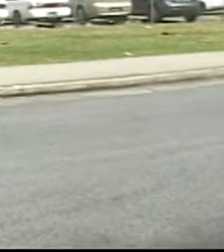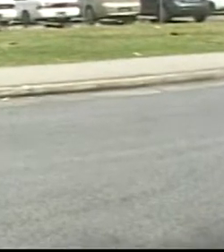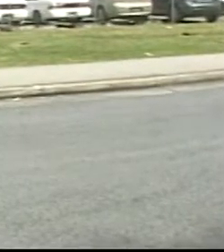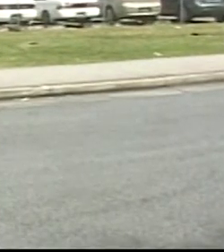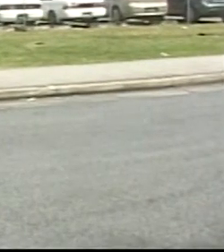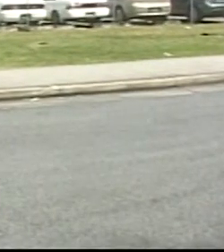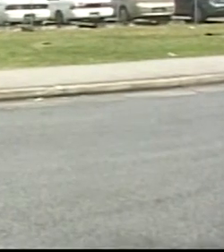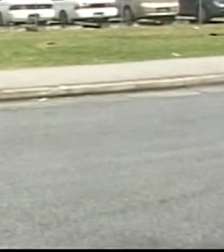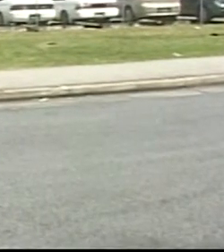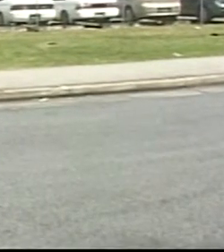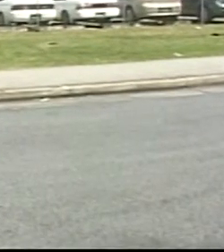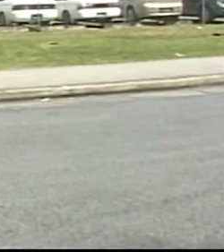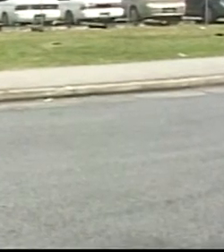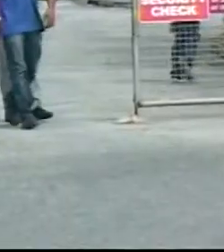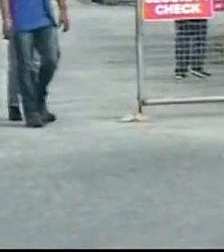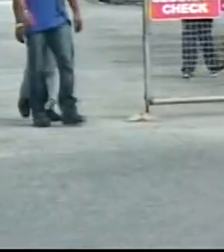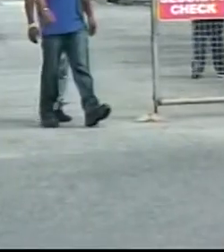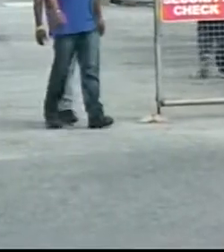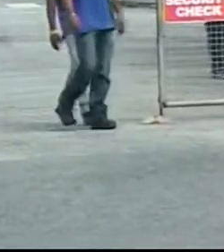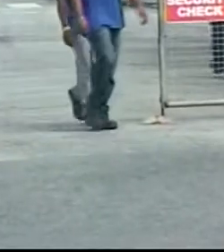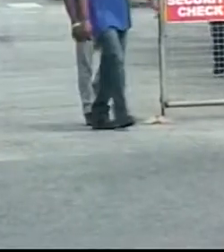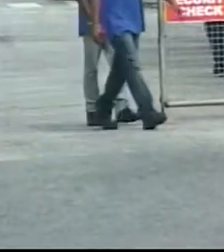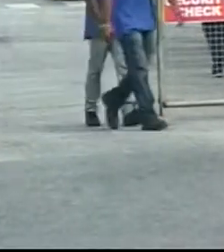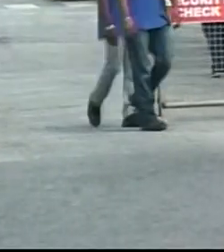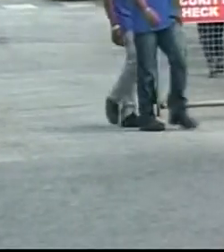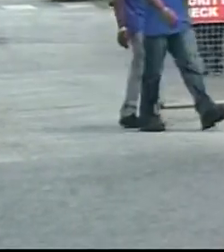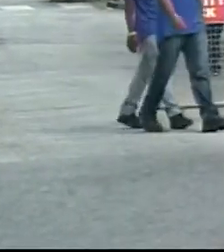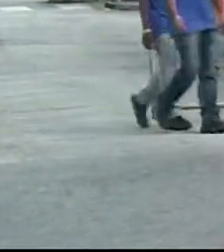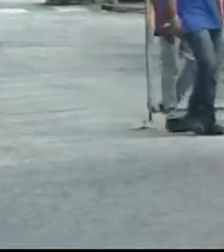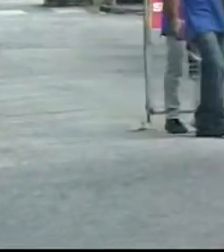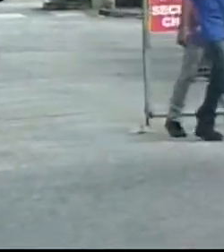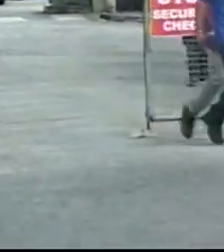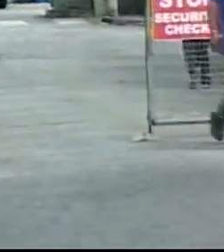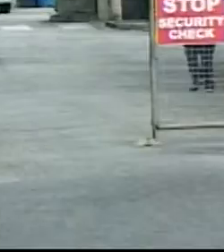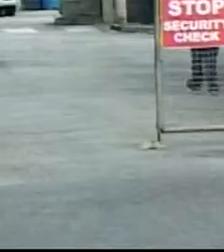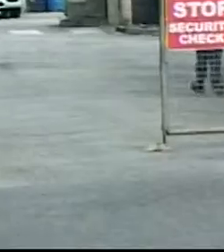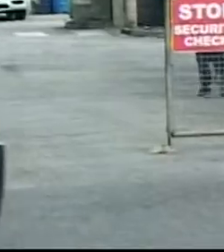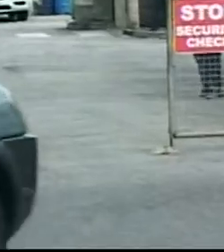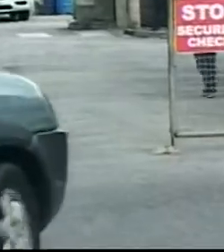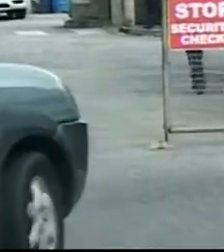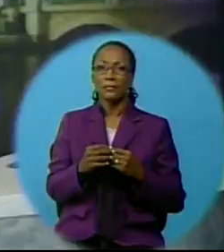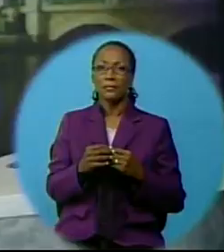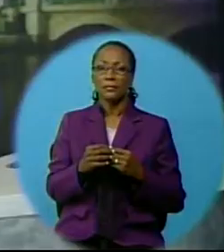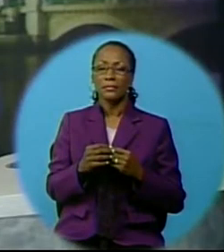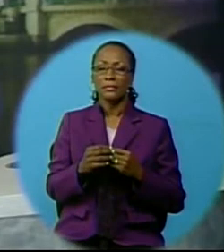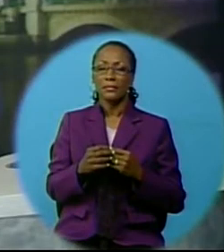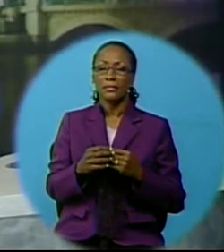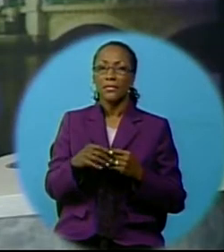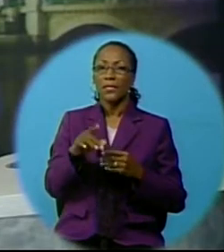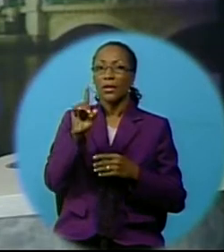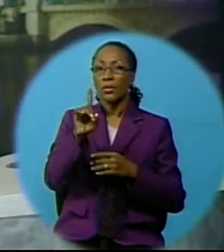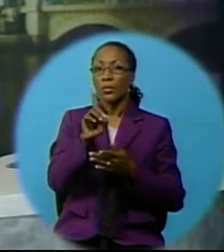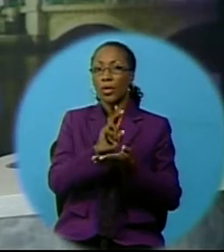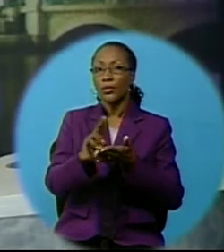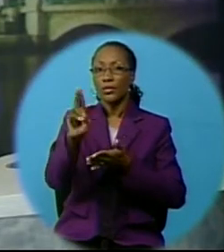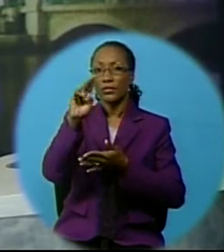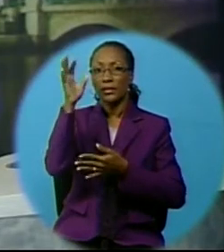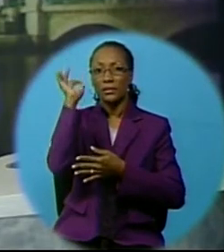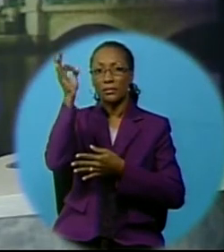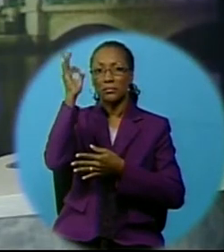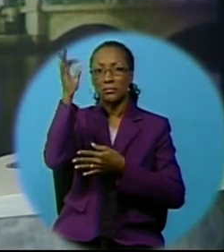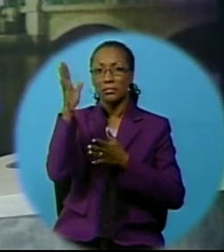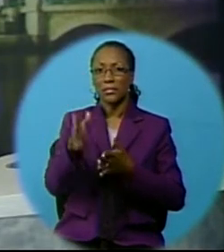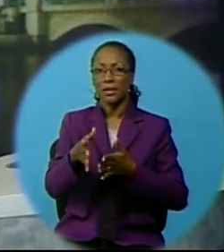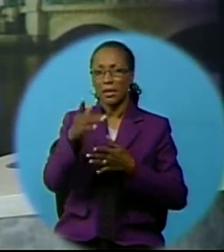training costs will remain unchanged. Lisa Broom, CBC News. A university lecturer